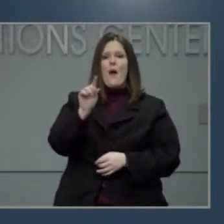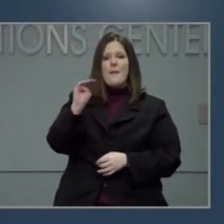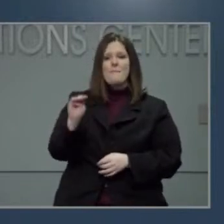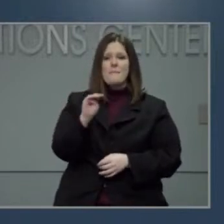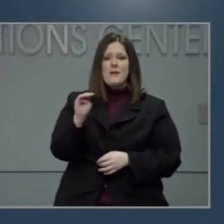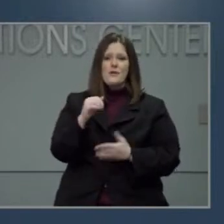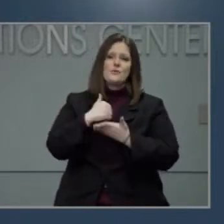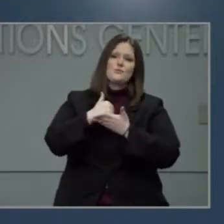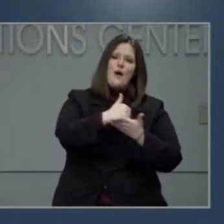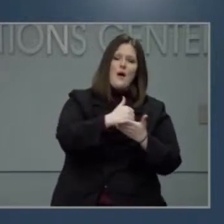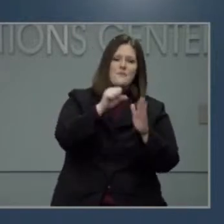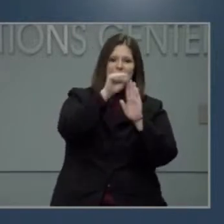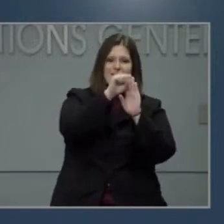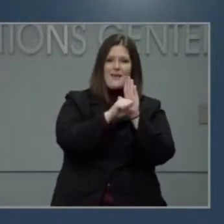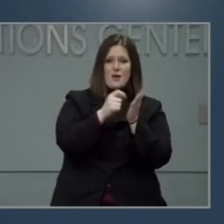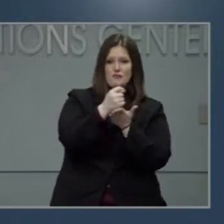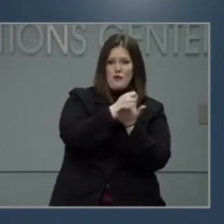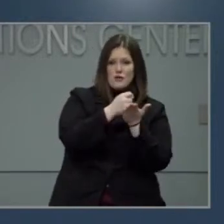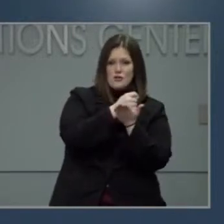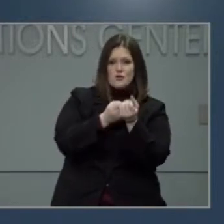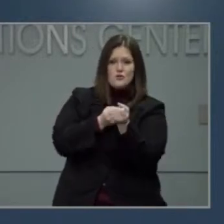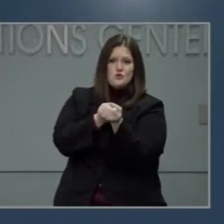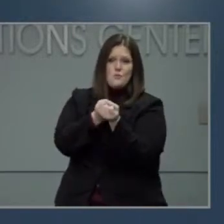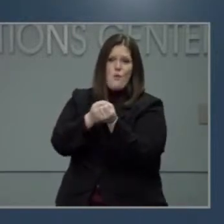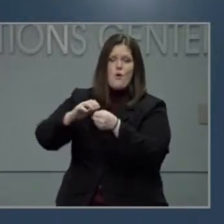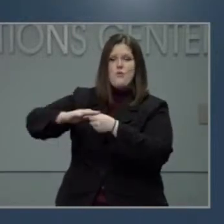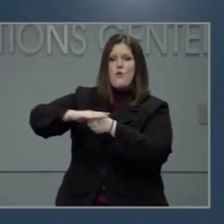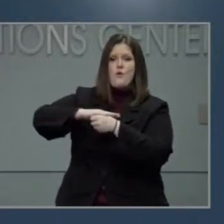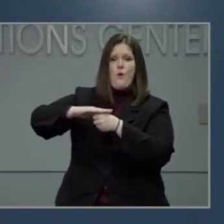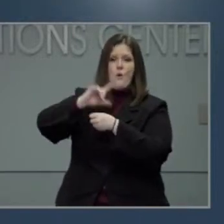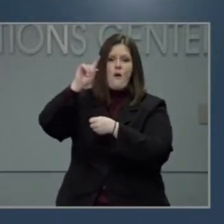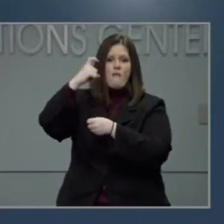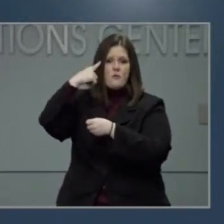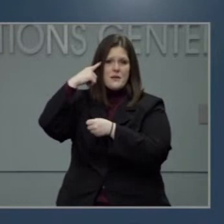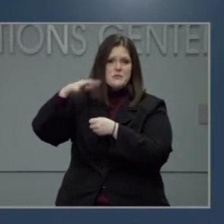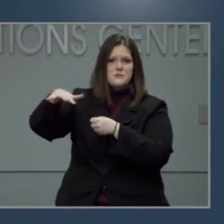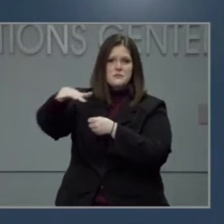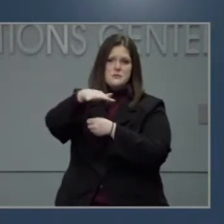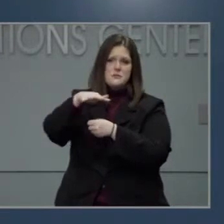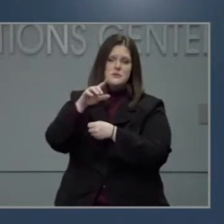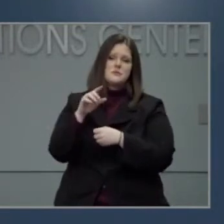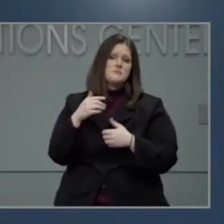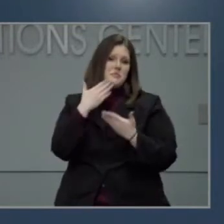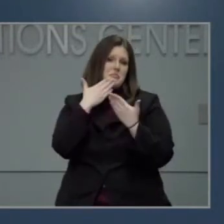struggling local governments. Thank you. I am happy to answer questions you may have.